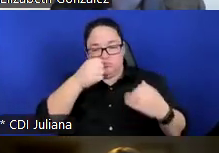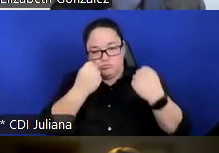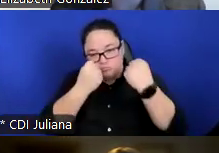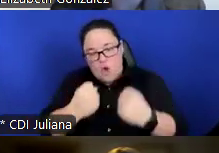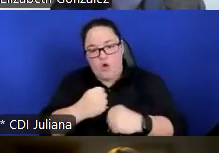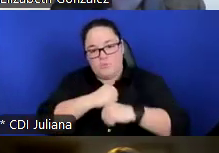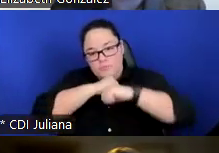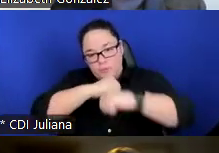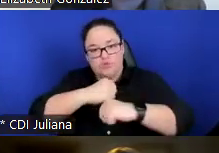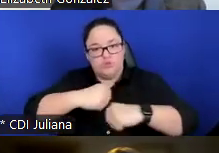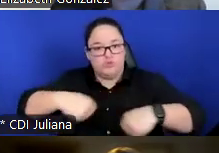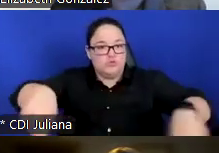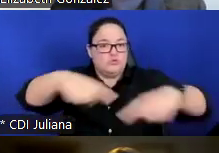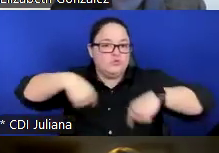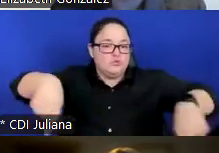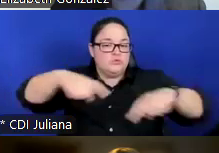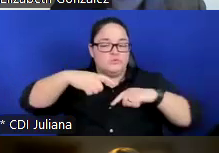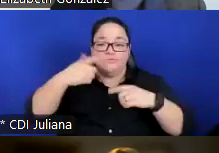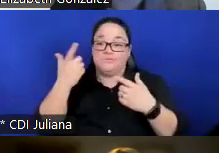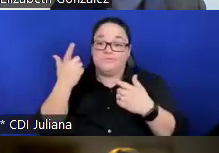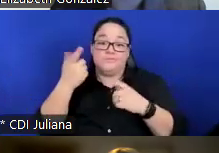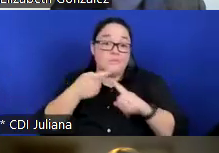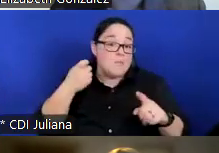from debt collectors.